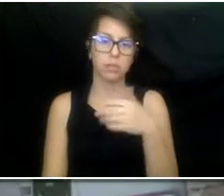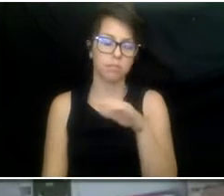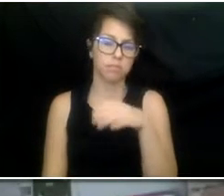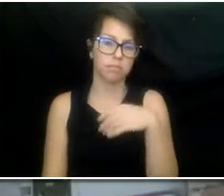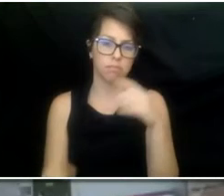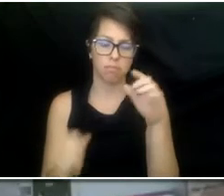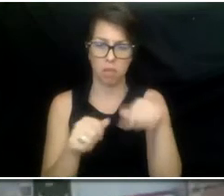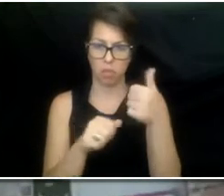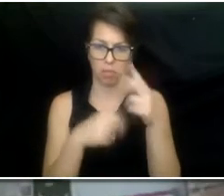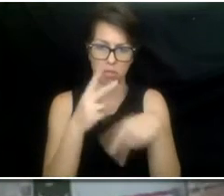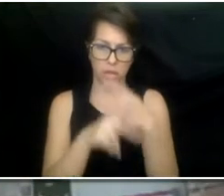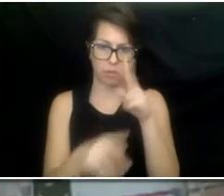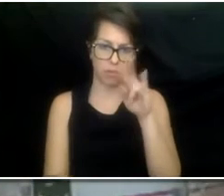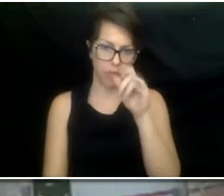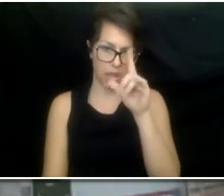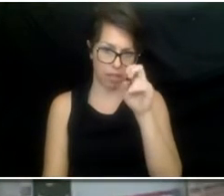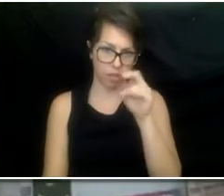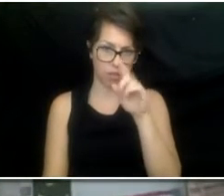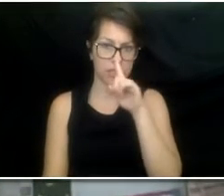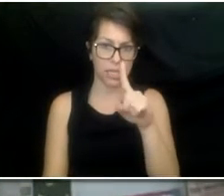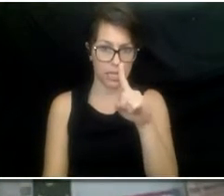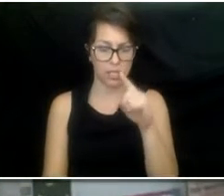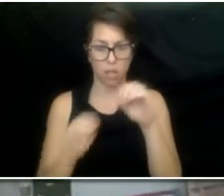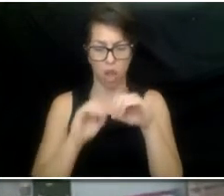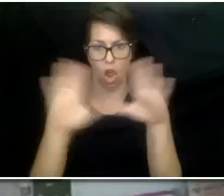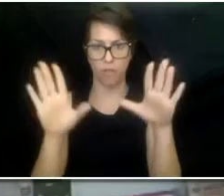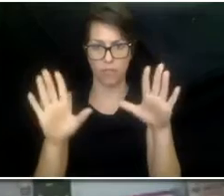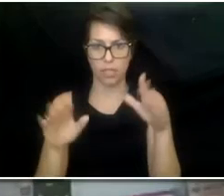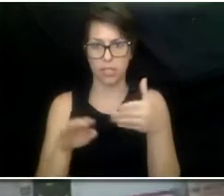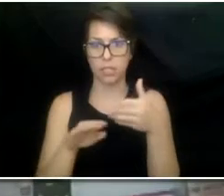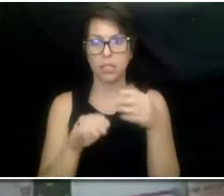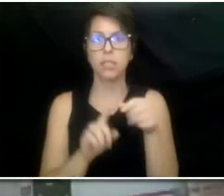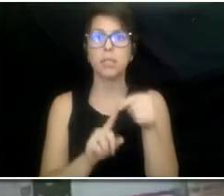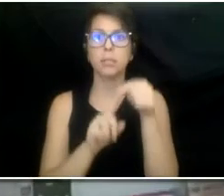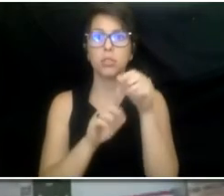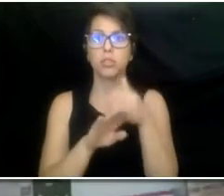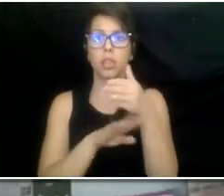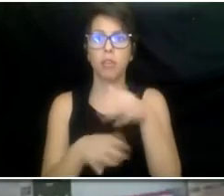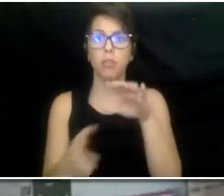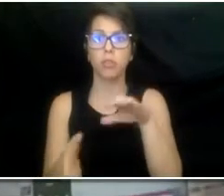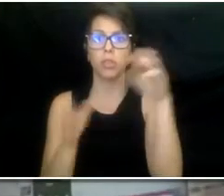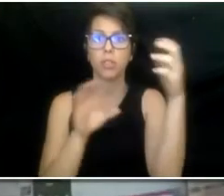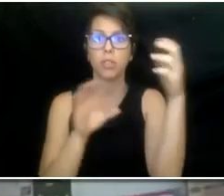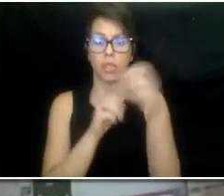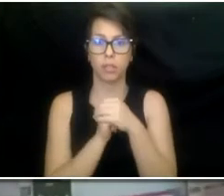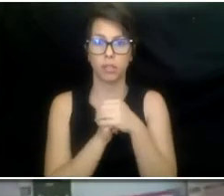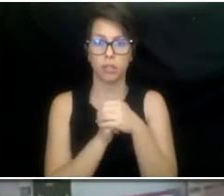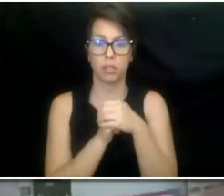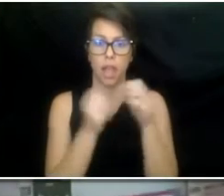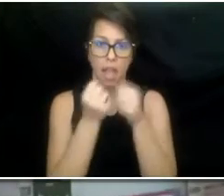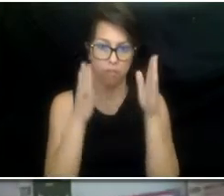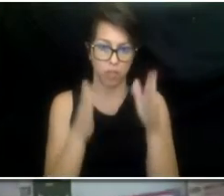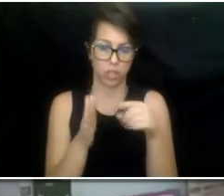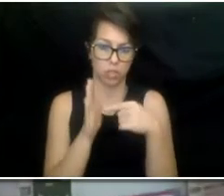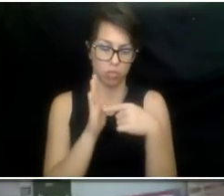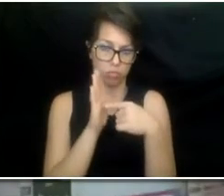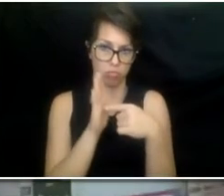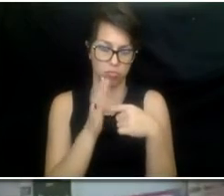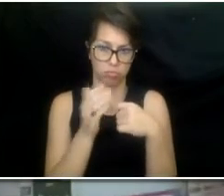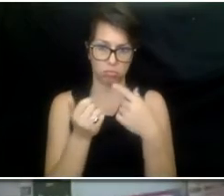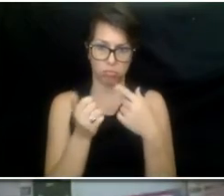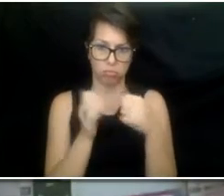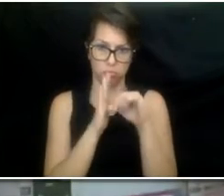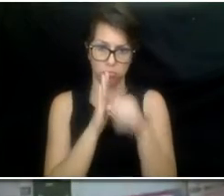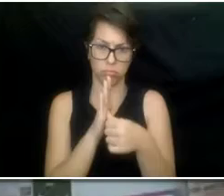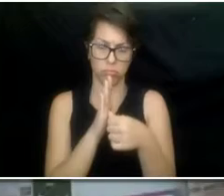for once pause restrictions lift many survivors who cannot leave now are making their